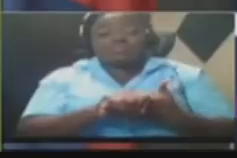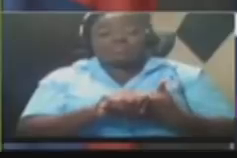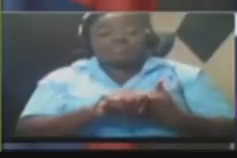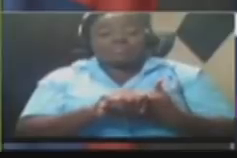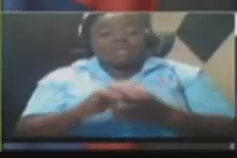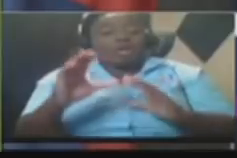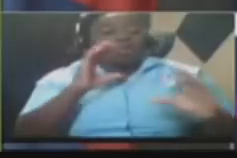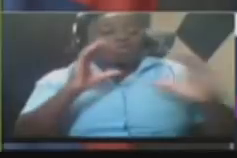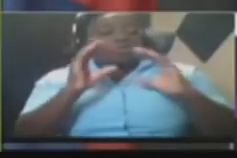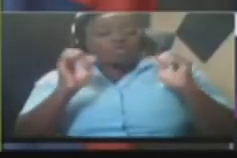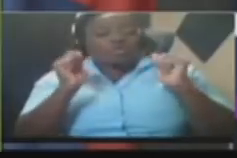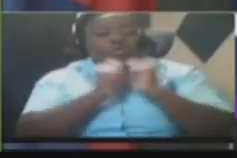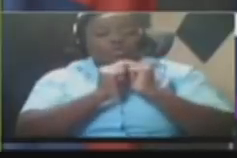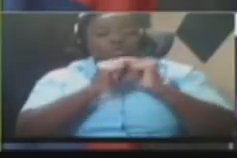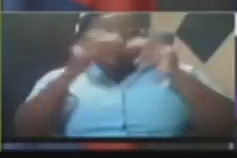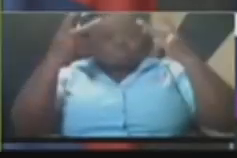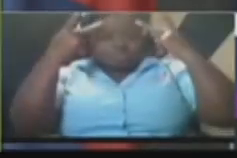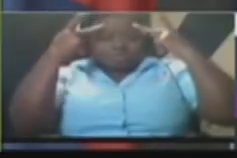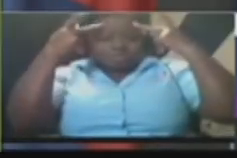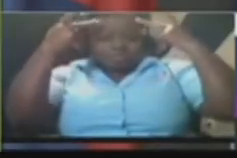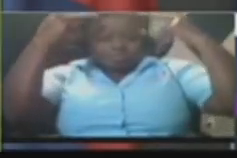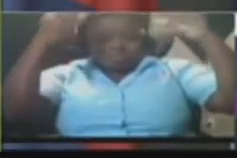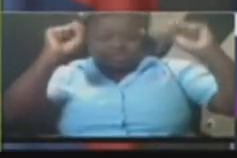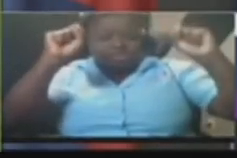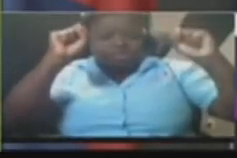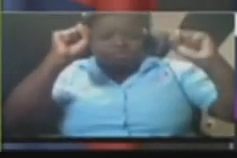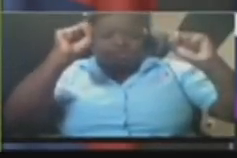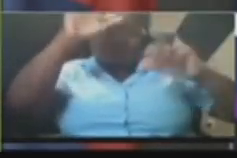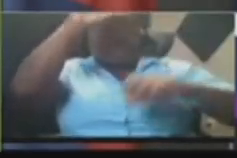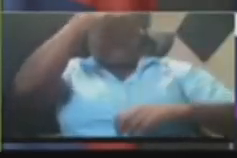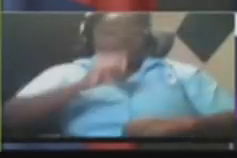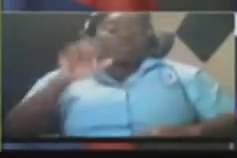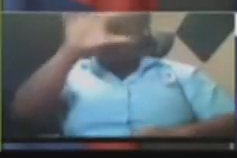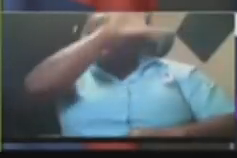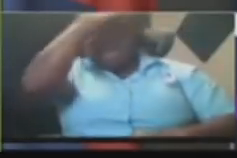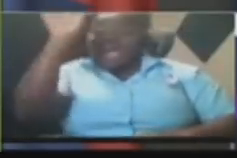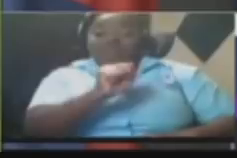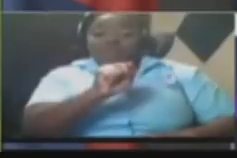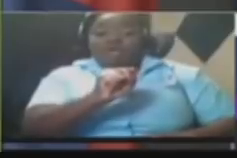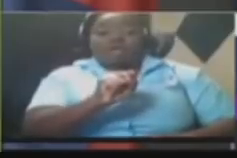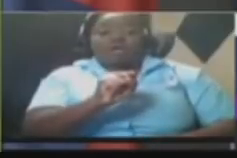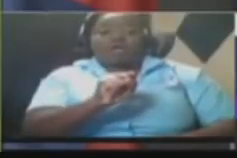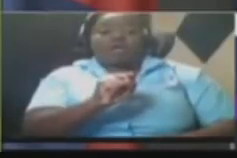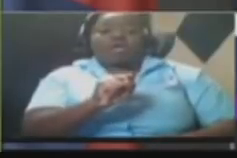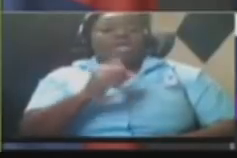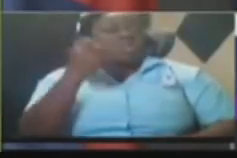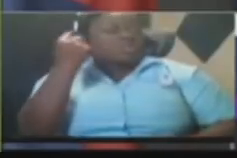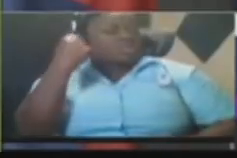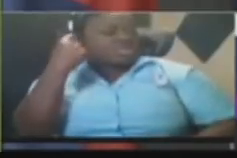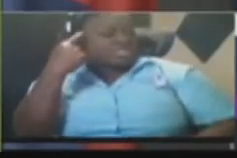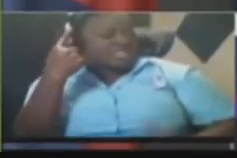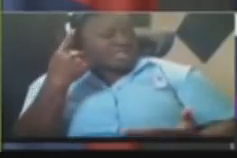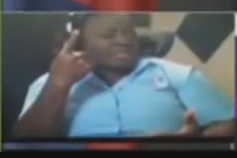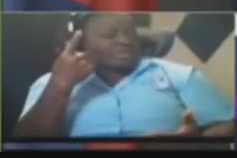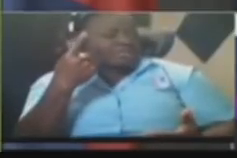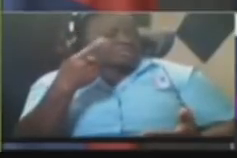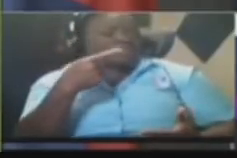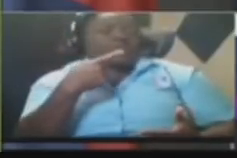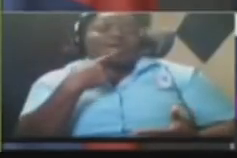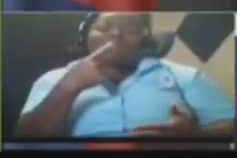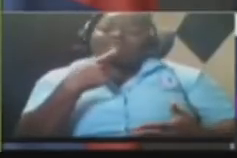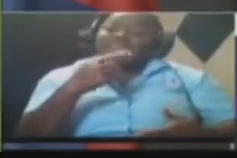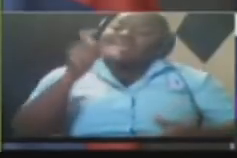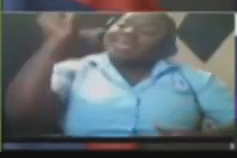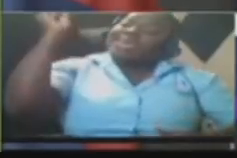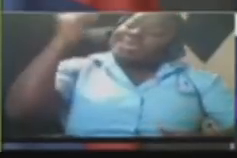with President Ramaphosa of South Africa, and he was so understanding of our situation that he committed to us that